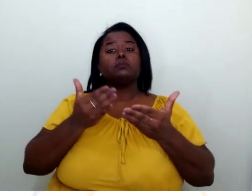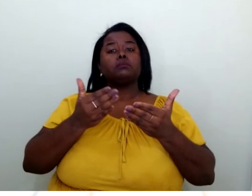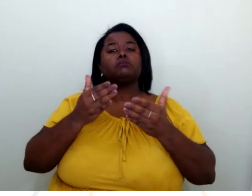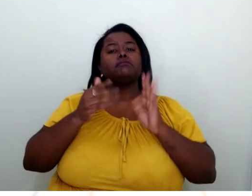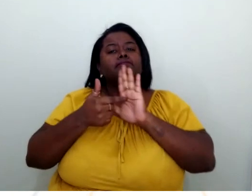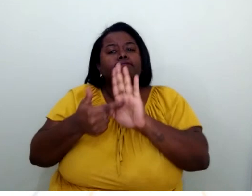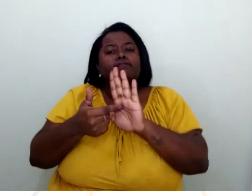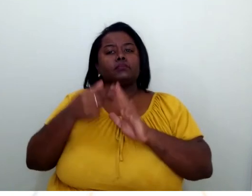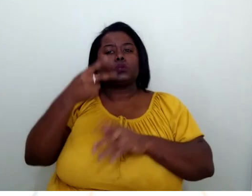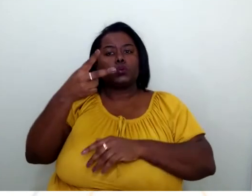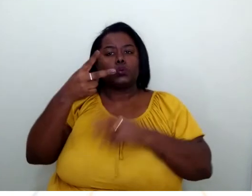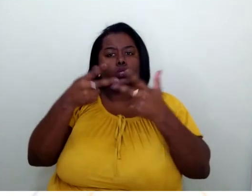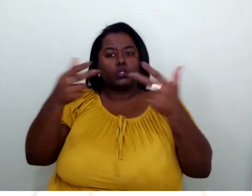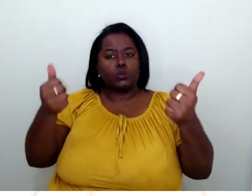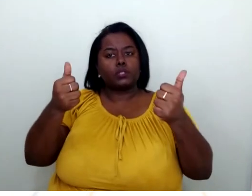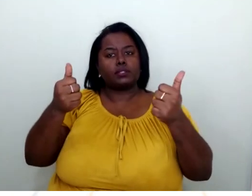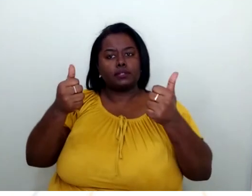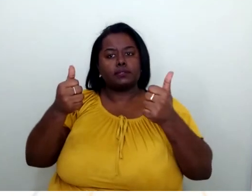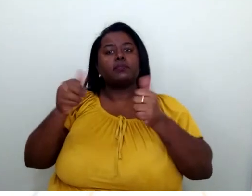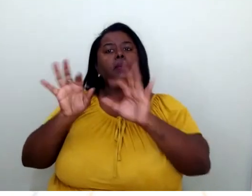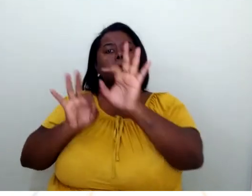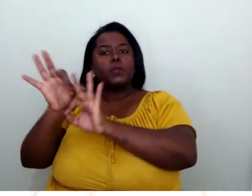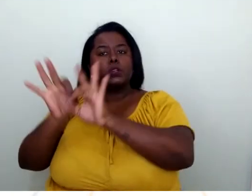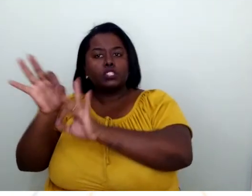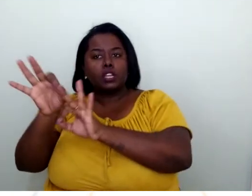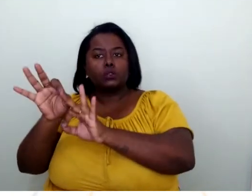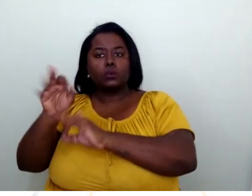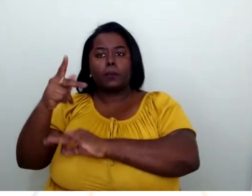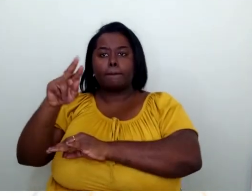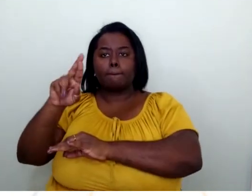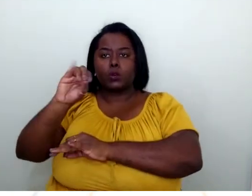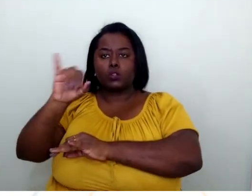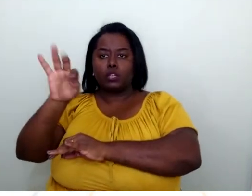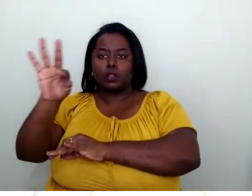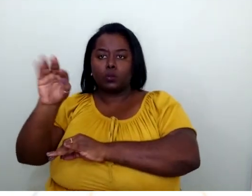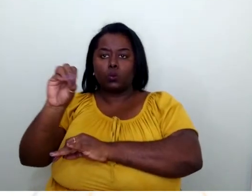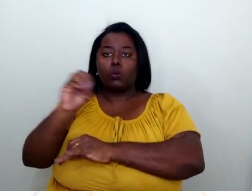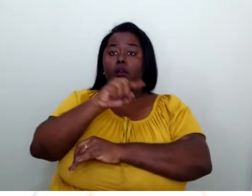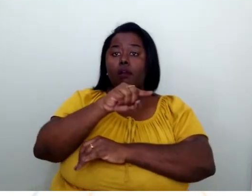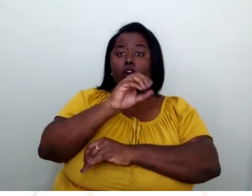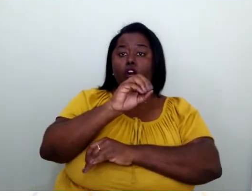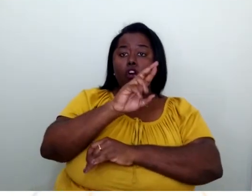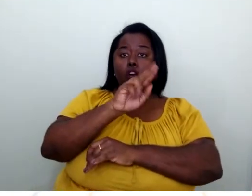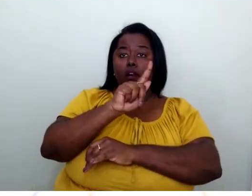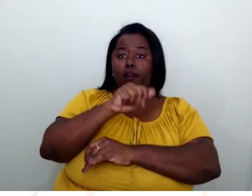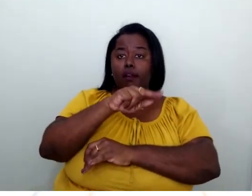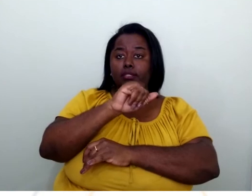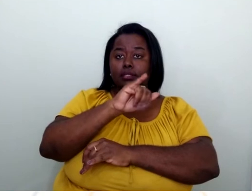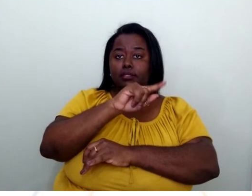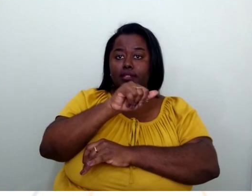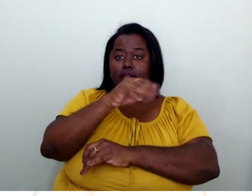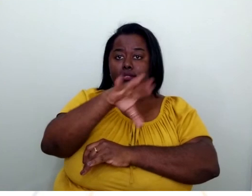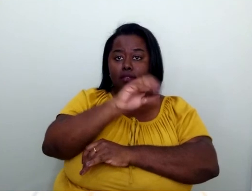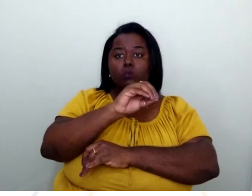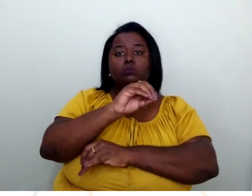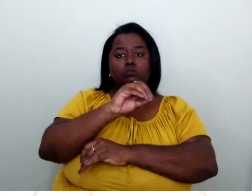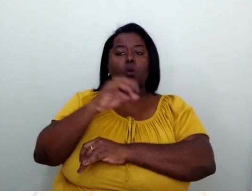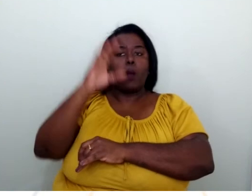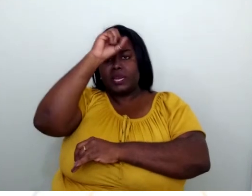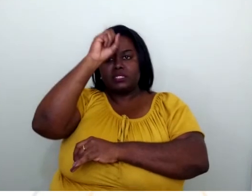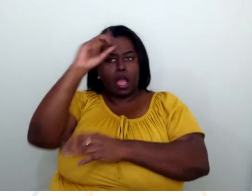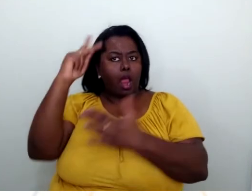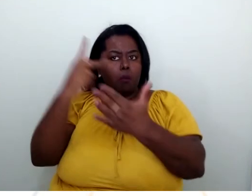can support you in your learning journey? So we've got the online assessment. The other recommendation the students gave us is to create an